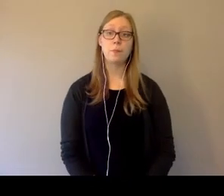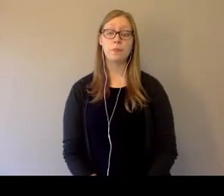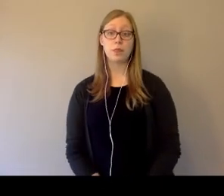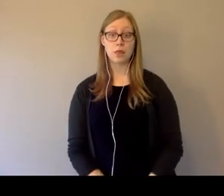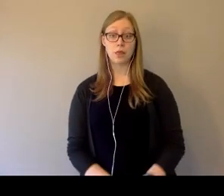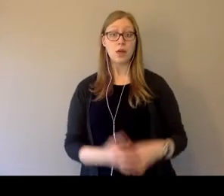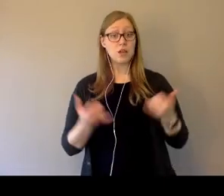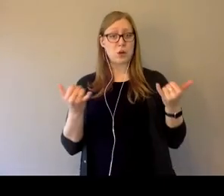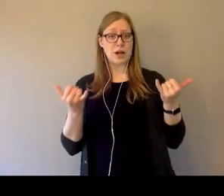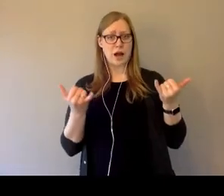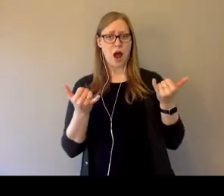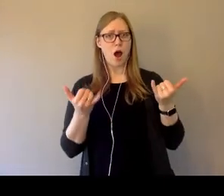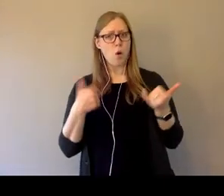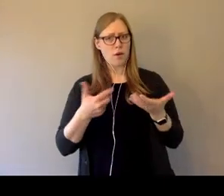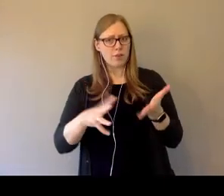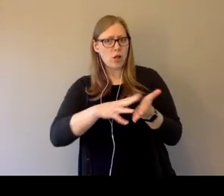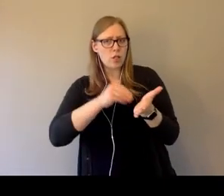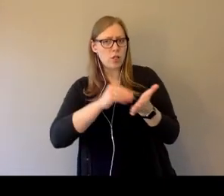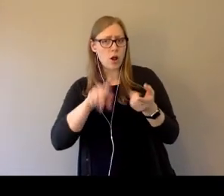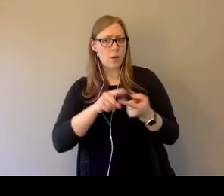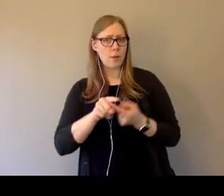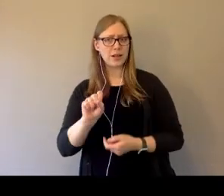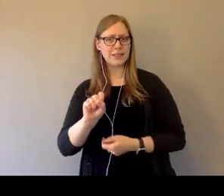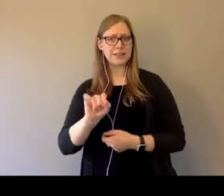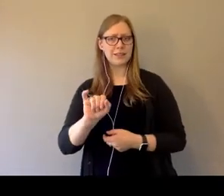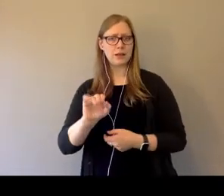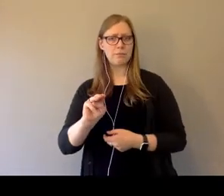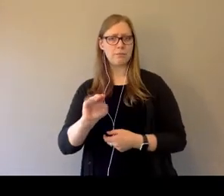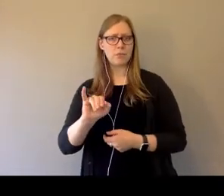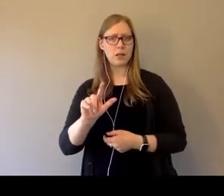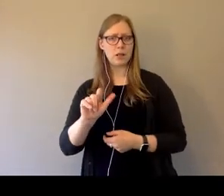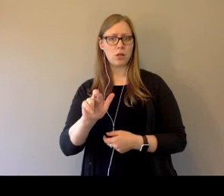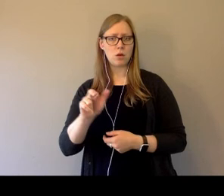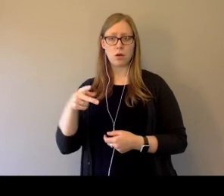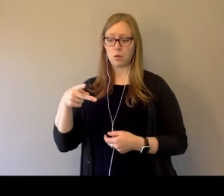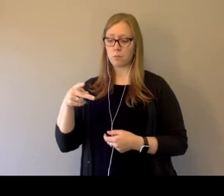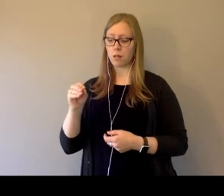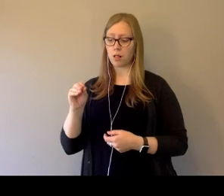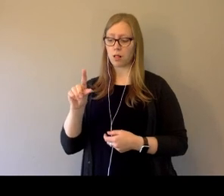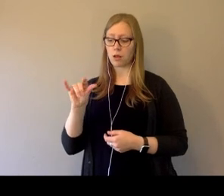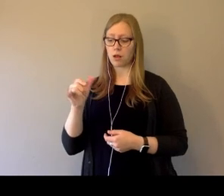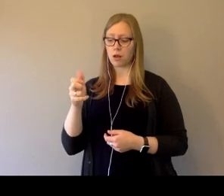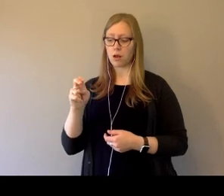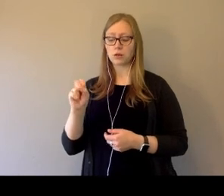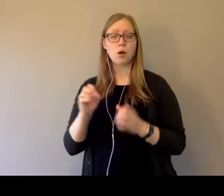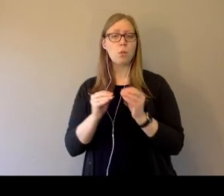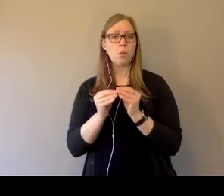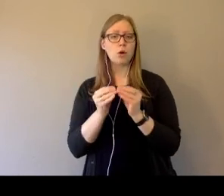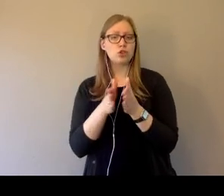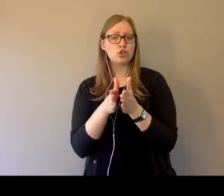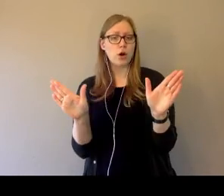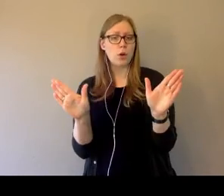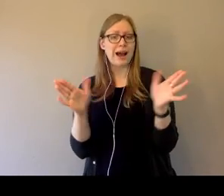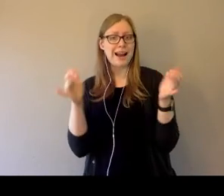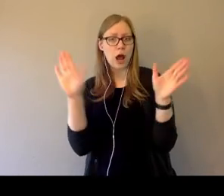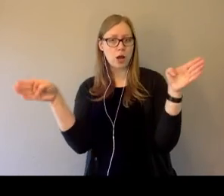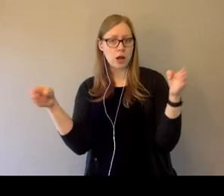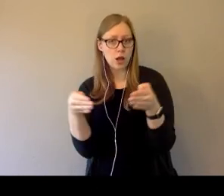So now that we know about similar polygons, today we're going to talk about similar triangles and how do we know when triangles